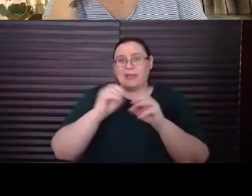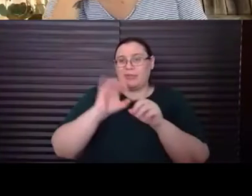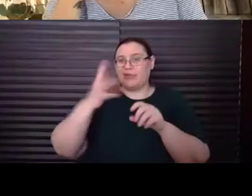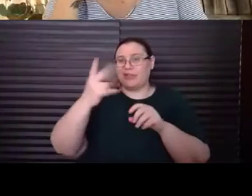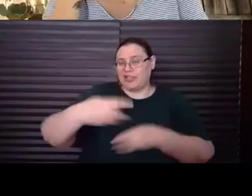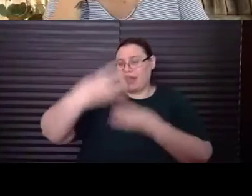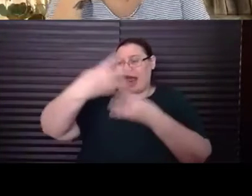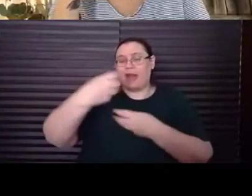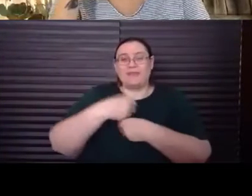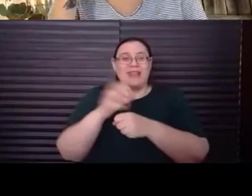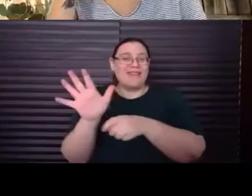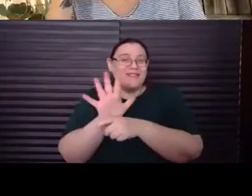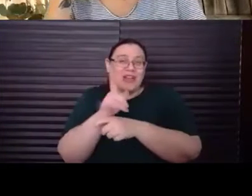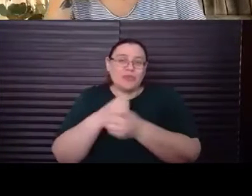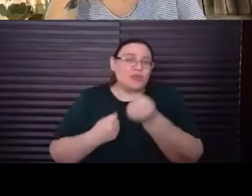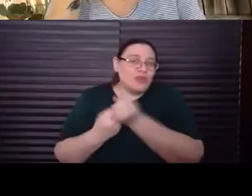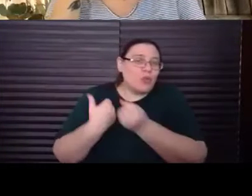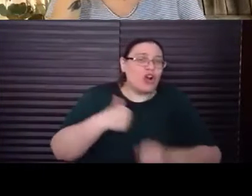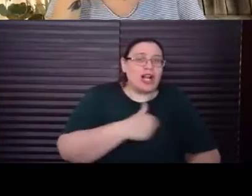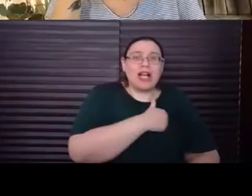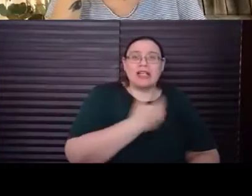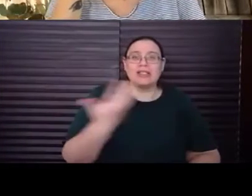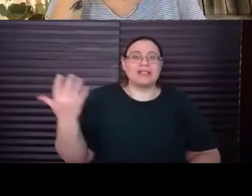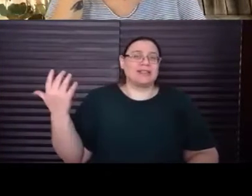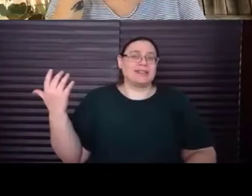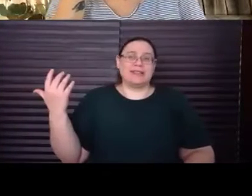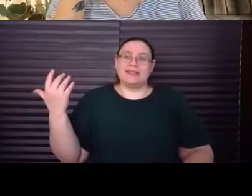that have made films that are here supporting us.